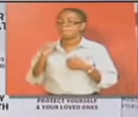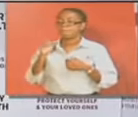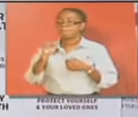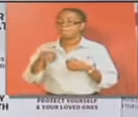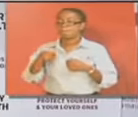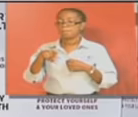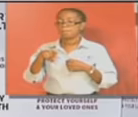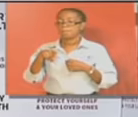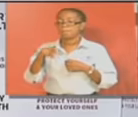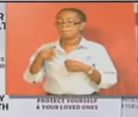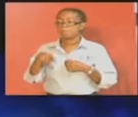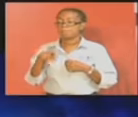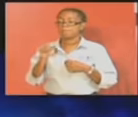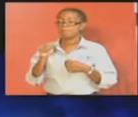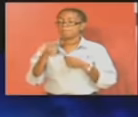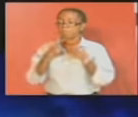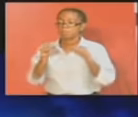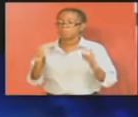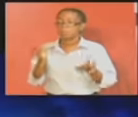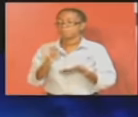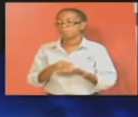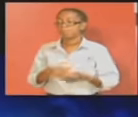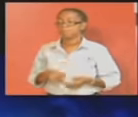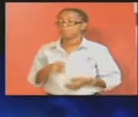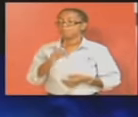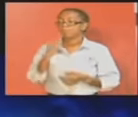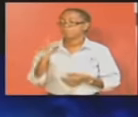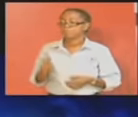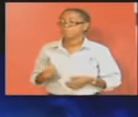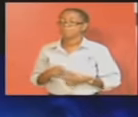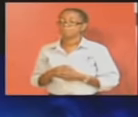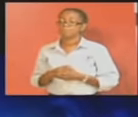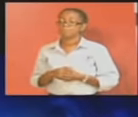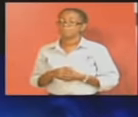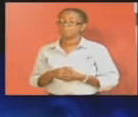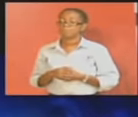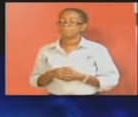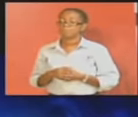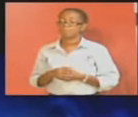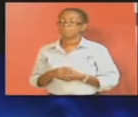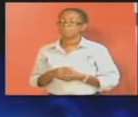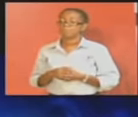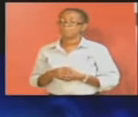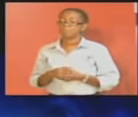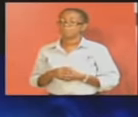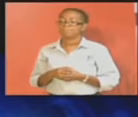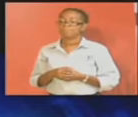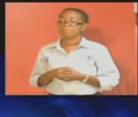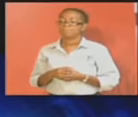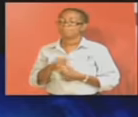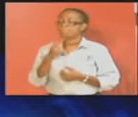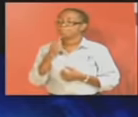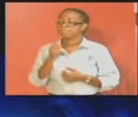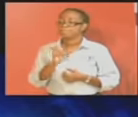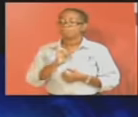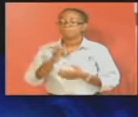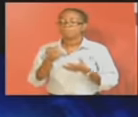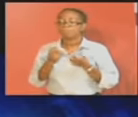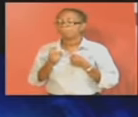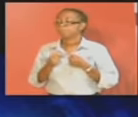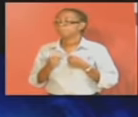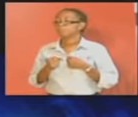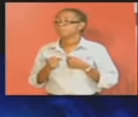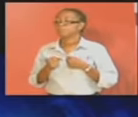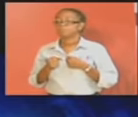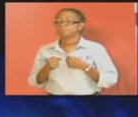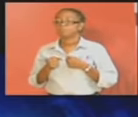Hi, good morning again, Prior ACP News. I just wanted to get a reminder about when we quarantine, when we return